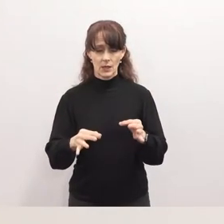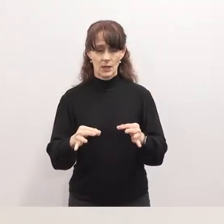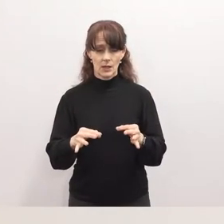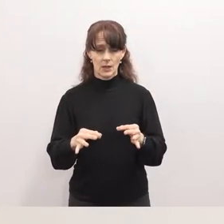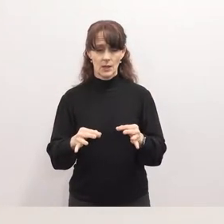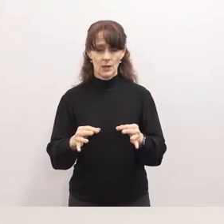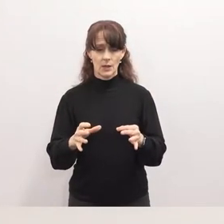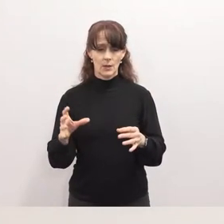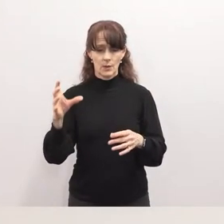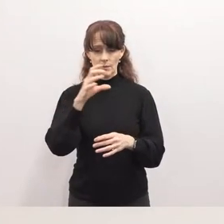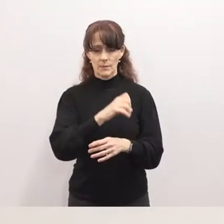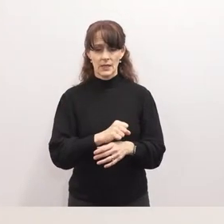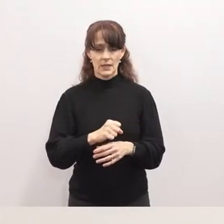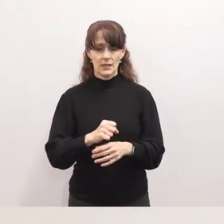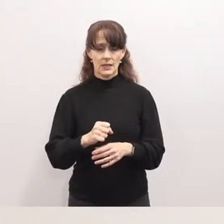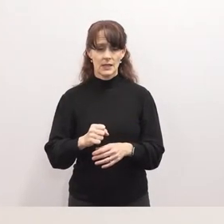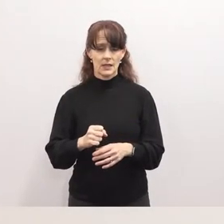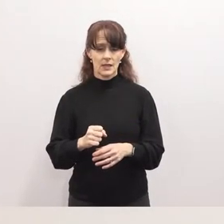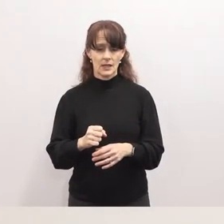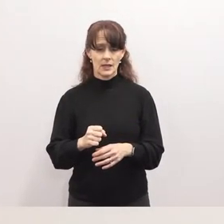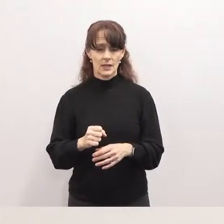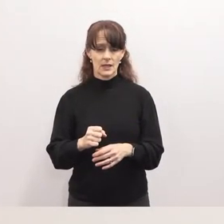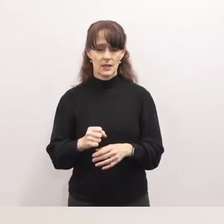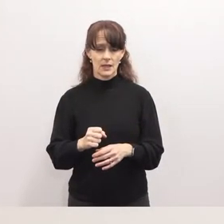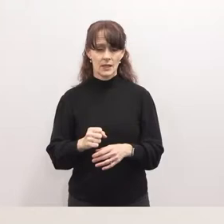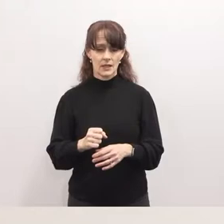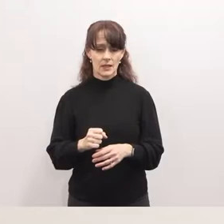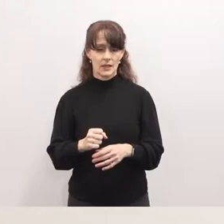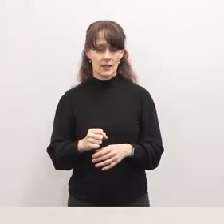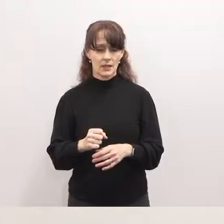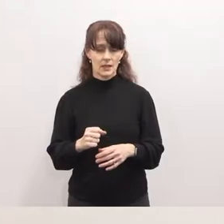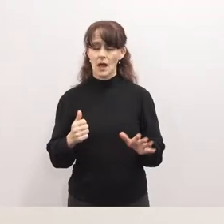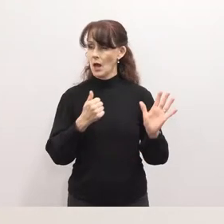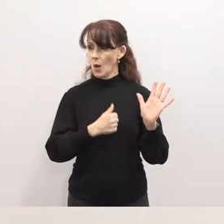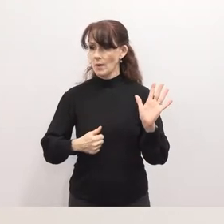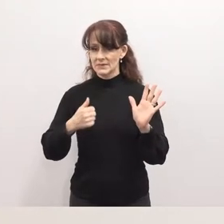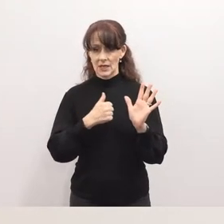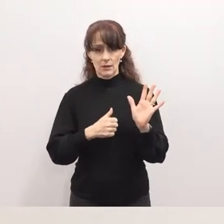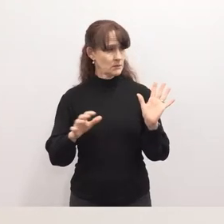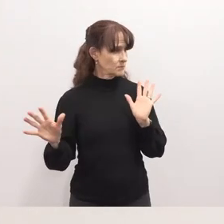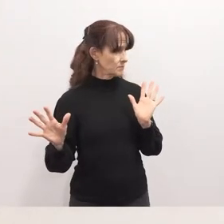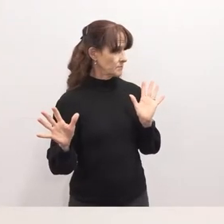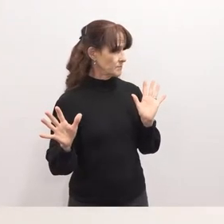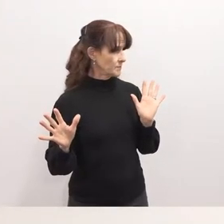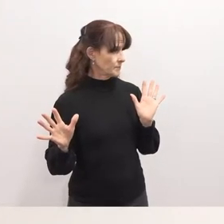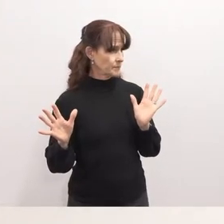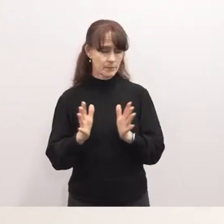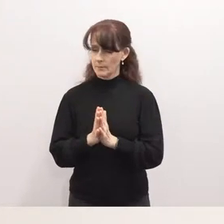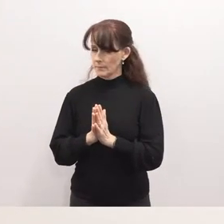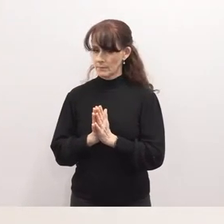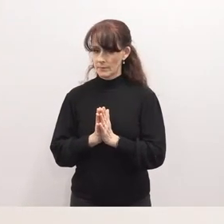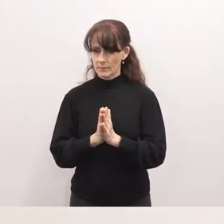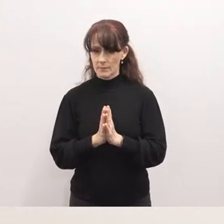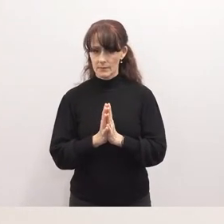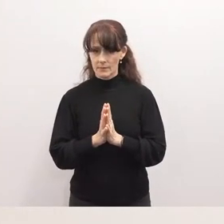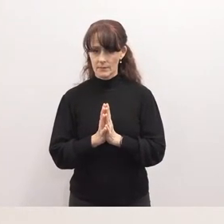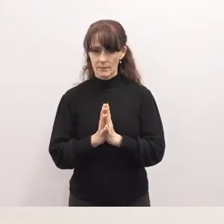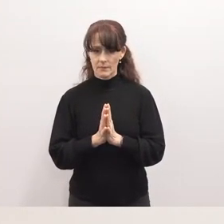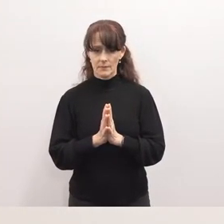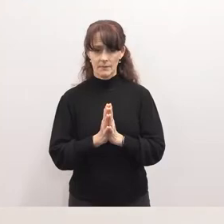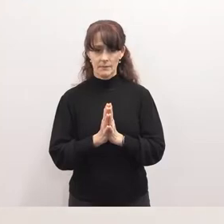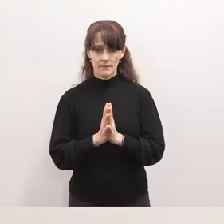skipped over. Yes. I'm sorry, okay. So you know what, I'm dealing with too many. As